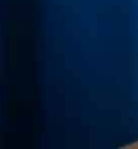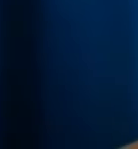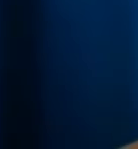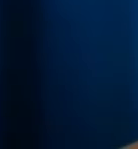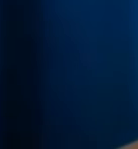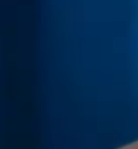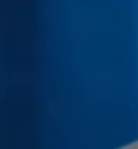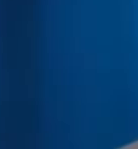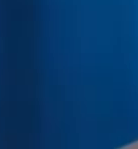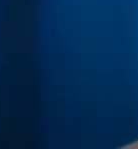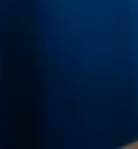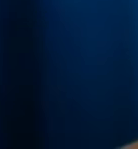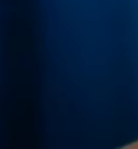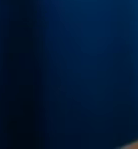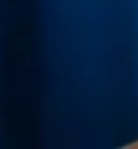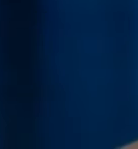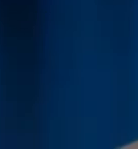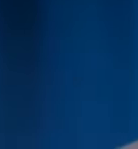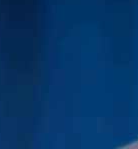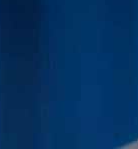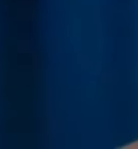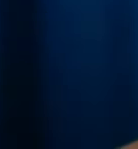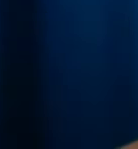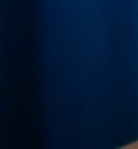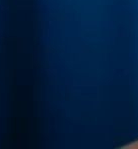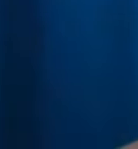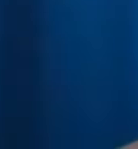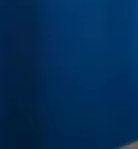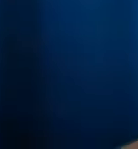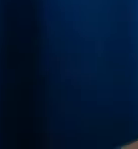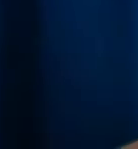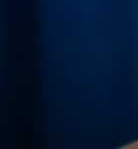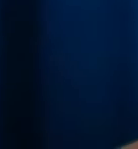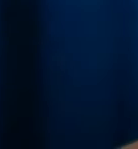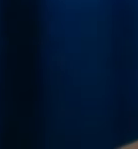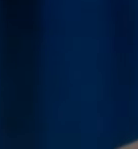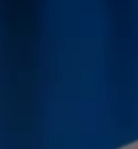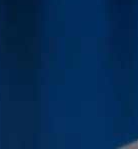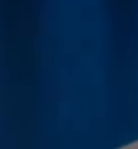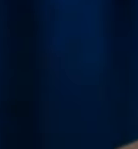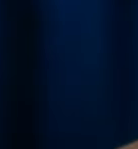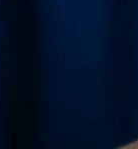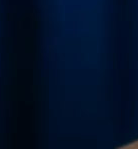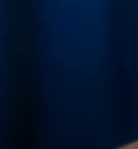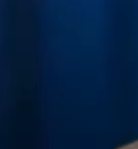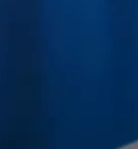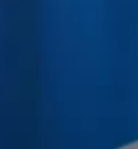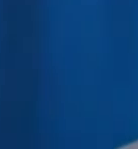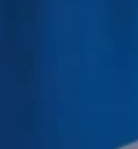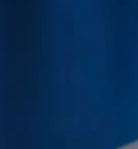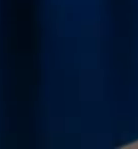get 20% of the patients wrongly diagnosed. I mean, literal as he took it, he will move it also to the engineering field and say you